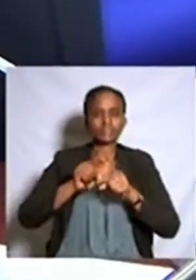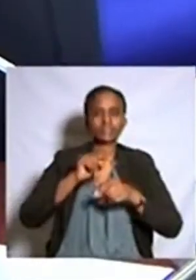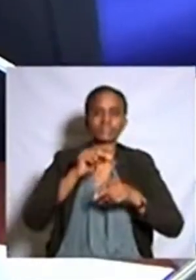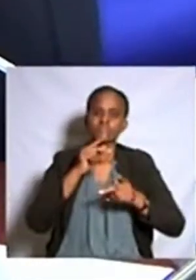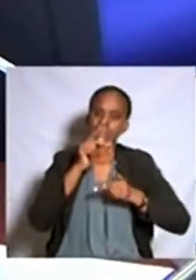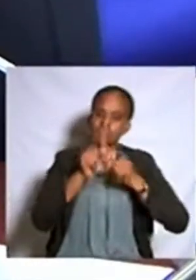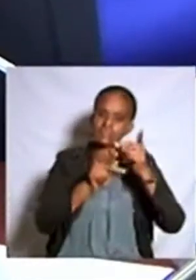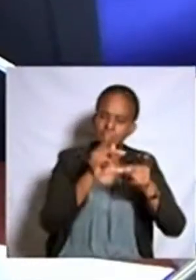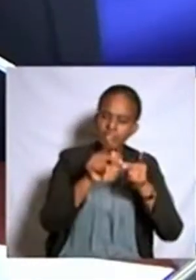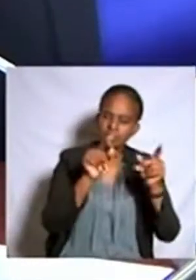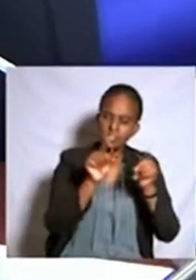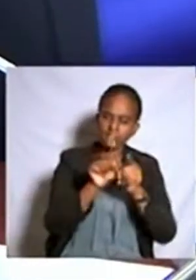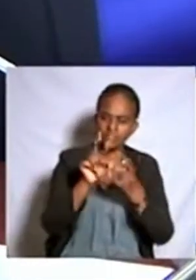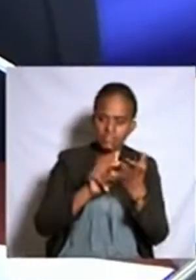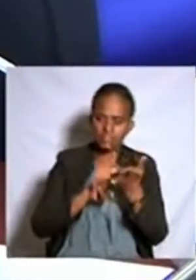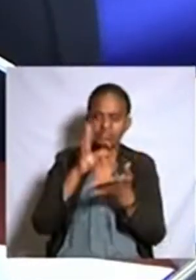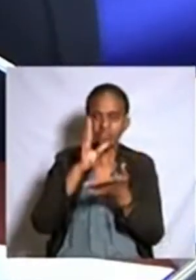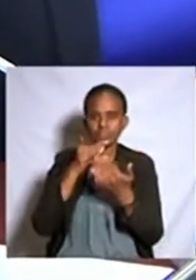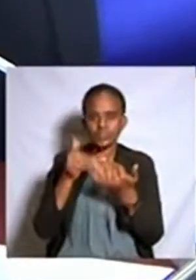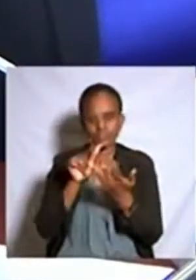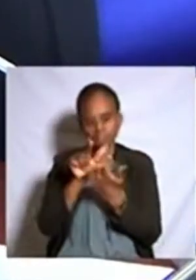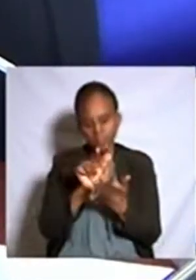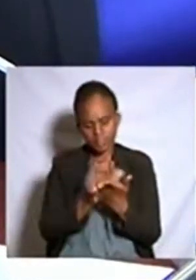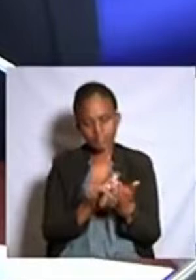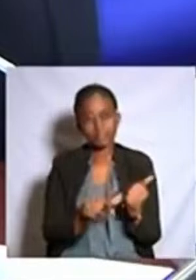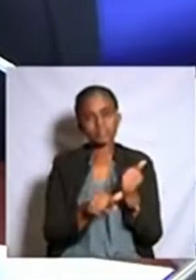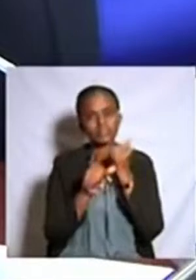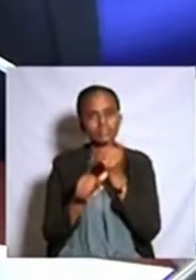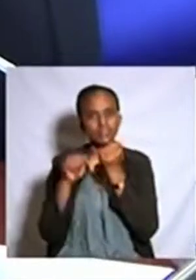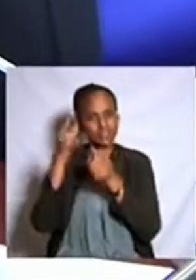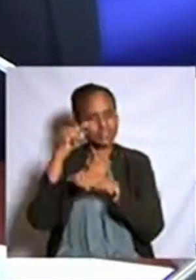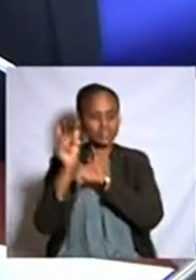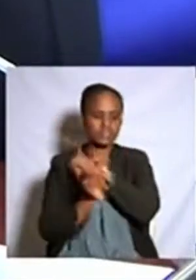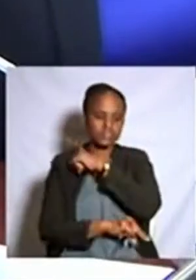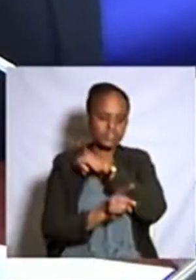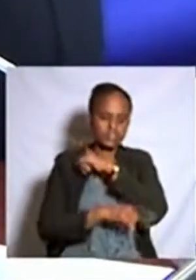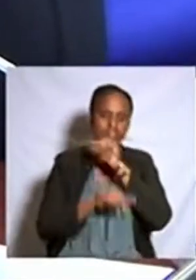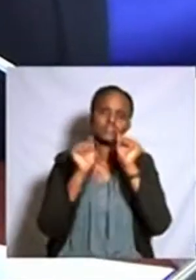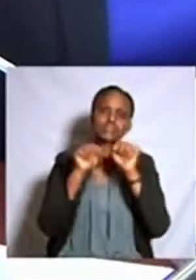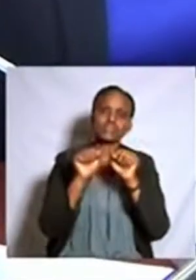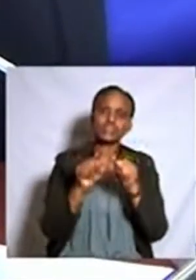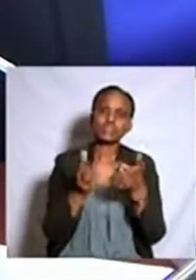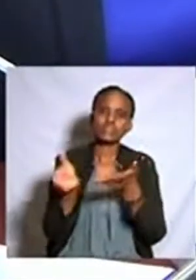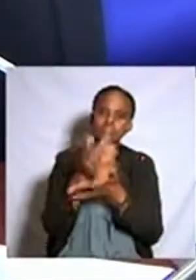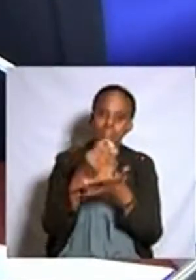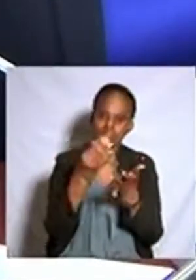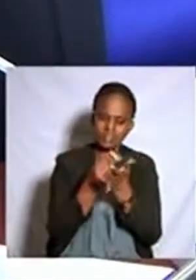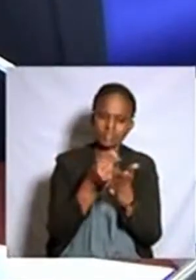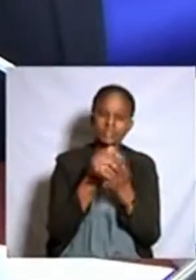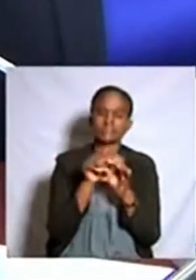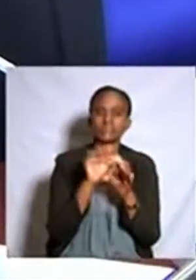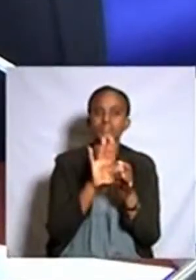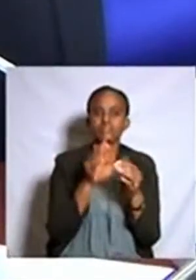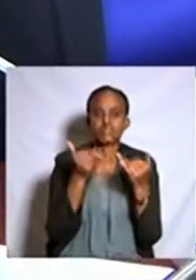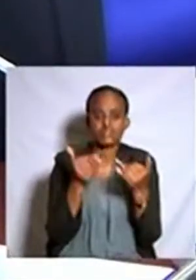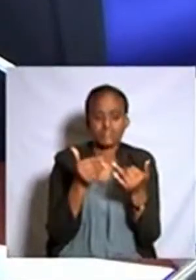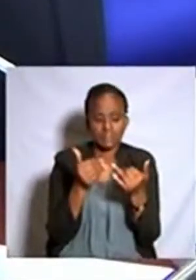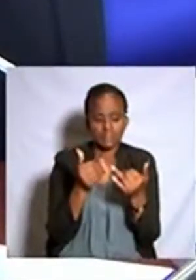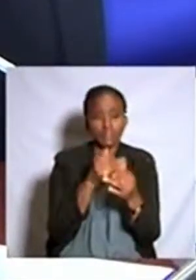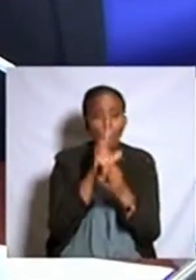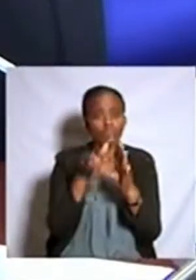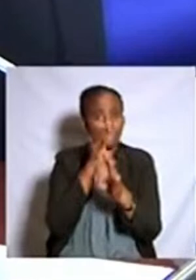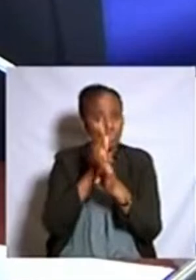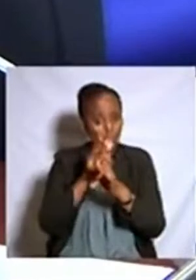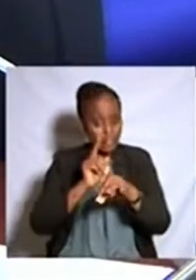process and reported to the law enforcement for prosecution and possible recovery of amount involved. To deter incidences of